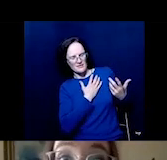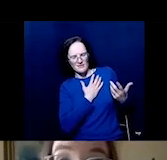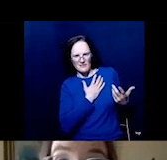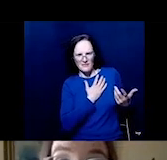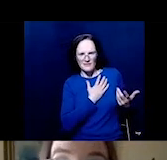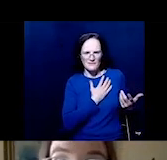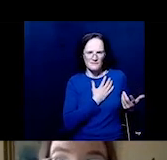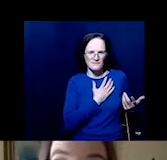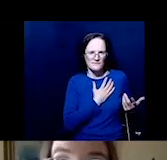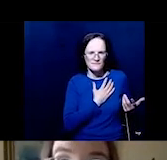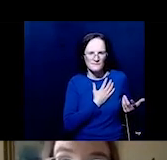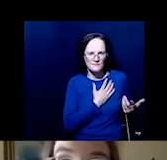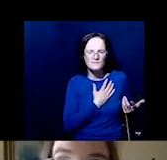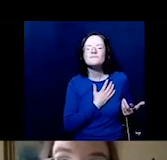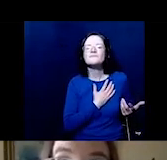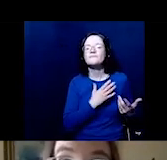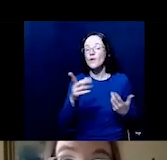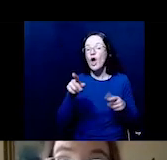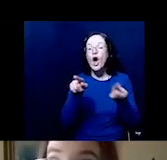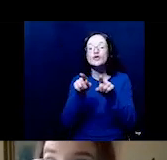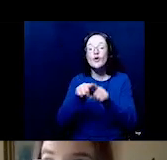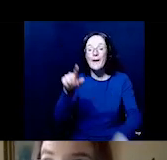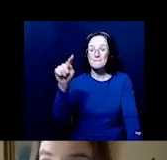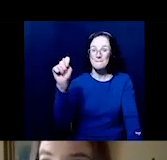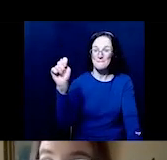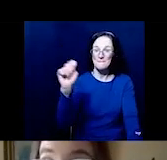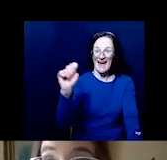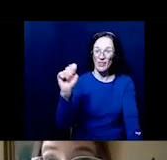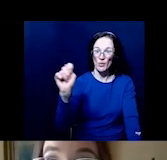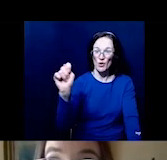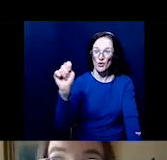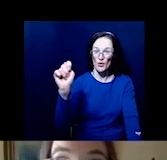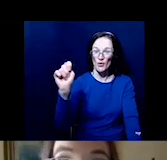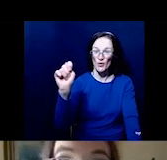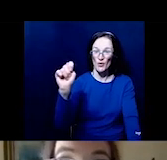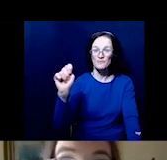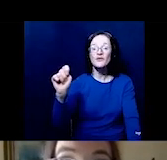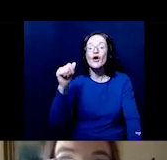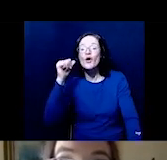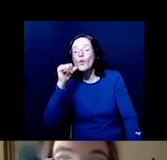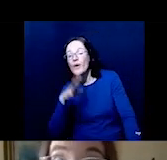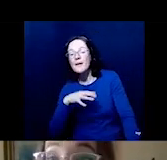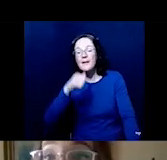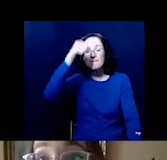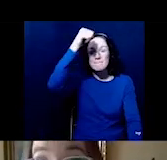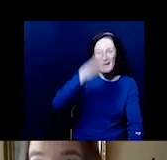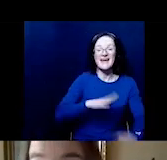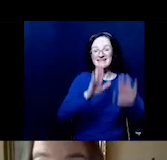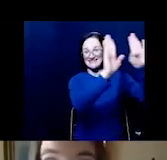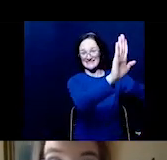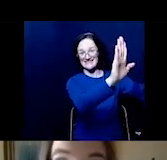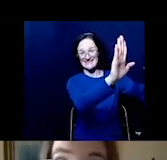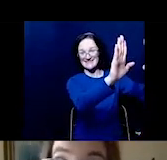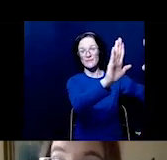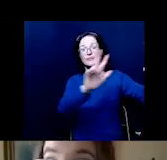Oh, the gender neutral bathrooms are the same as disabled ones. That's a good point. That's a good point. I am all